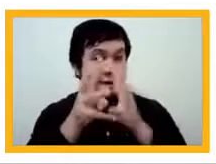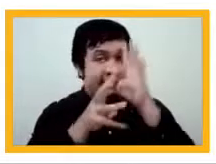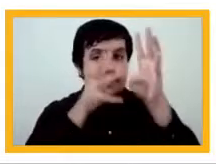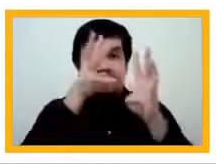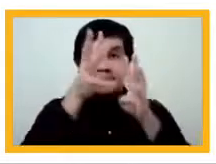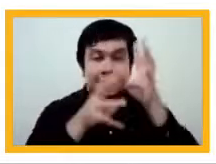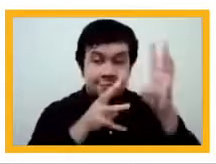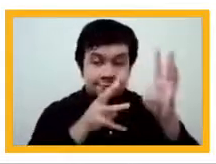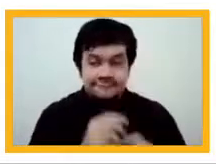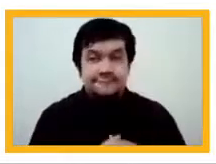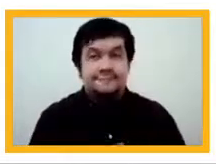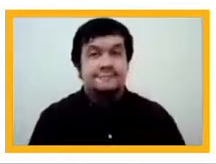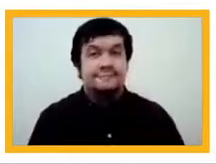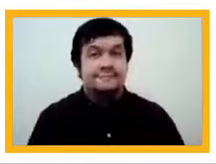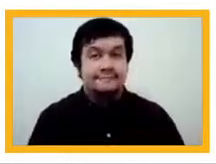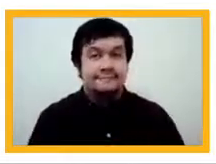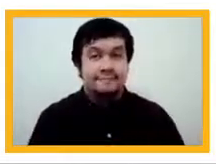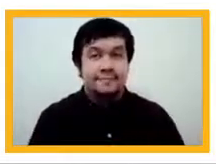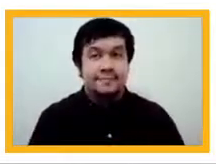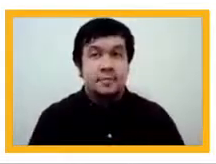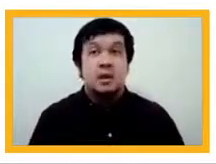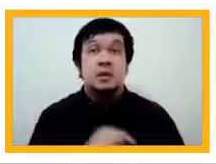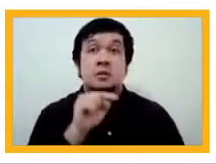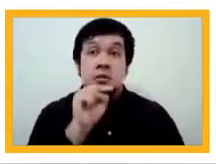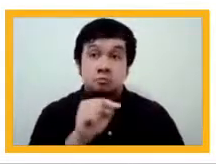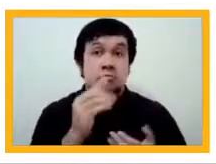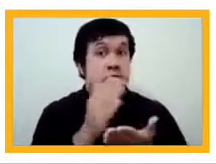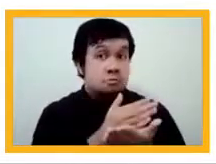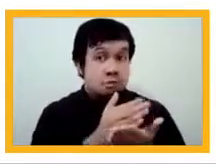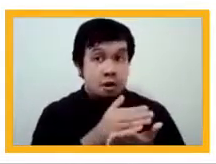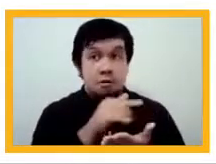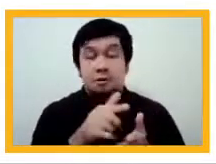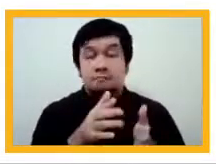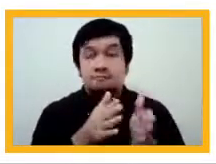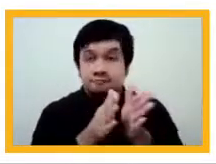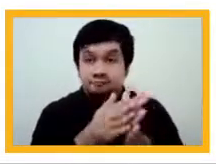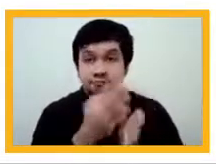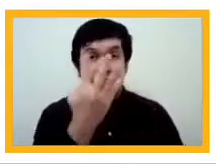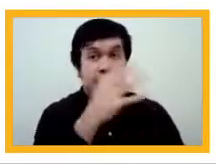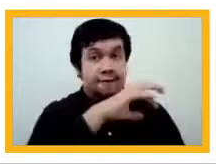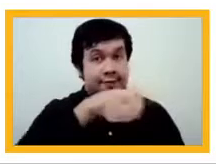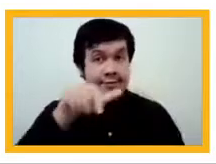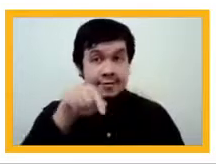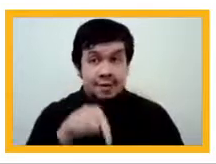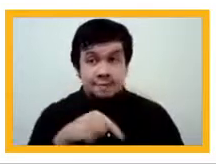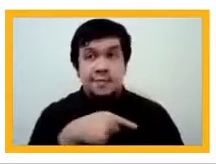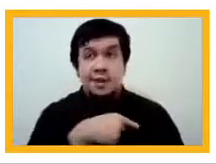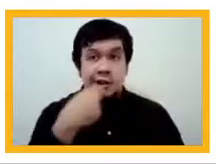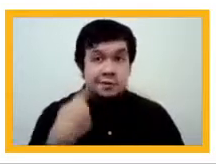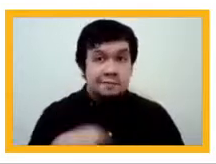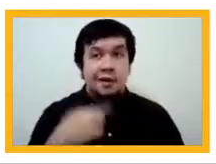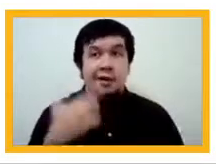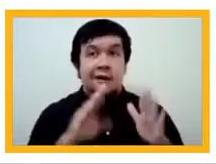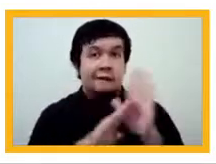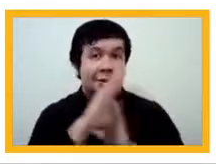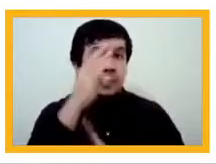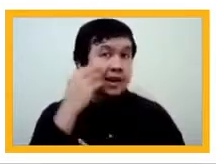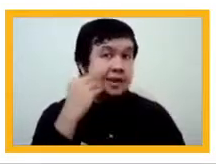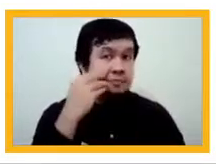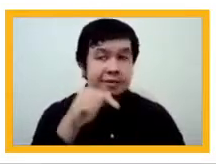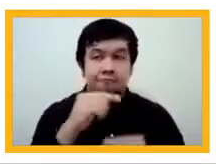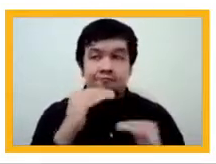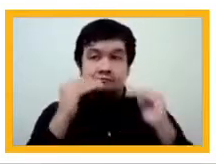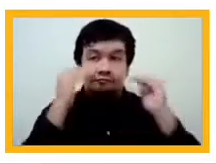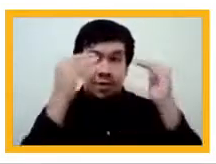If we can share a little bit more about four countries, China has experienced huge development in higher education reputation